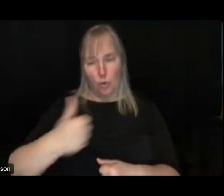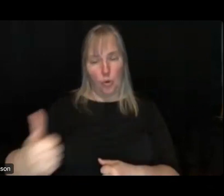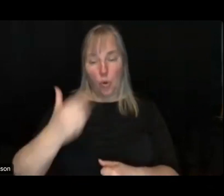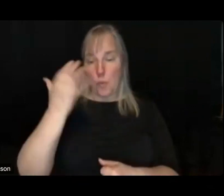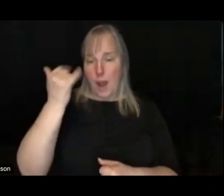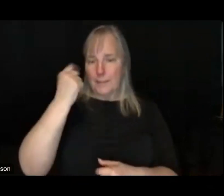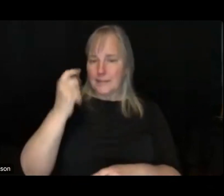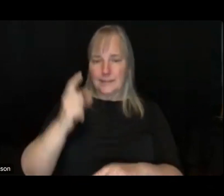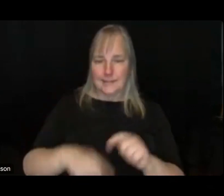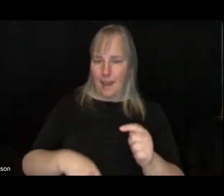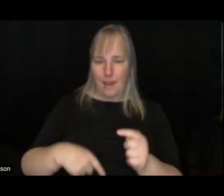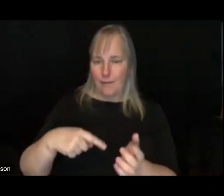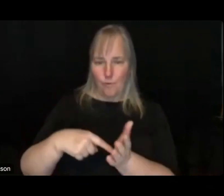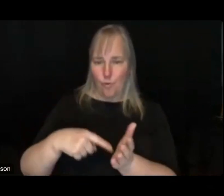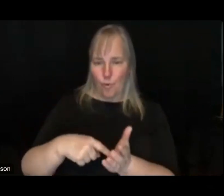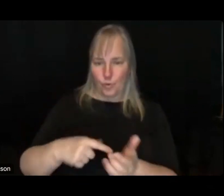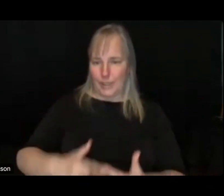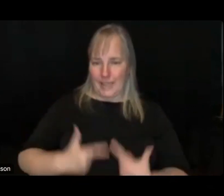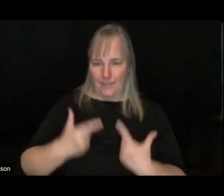County.